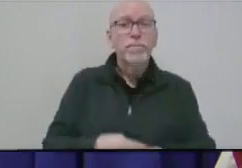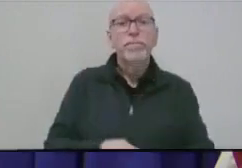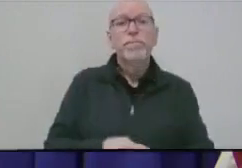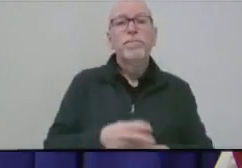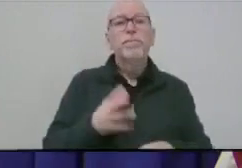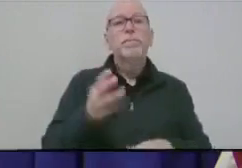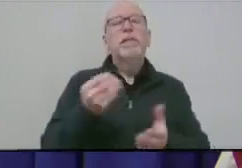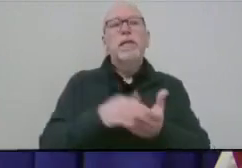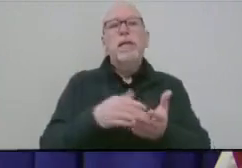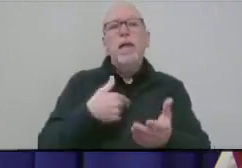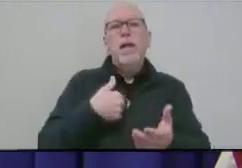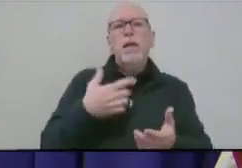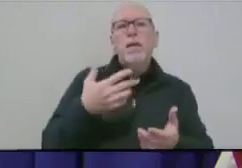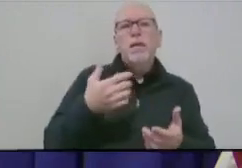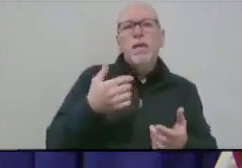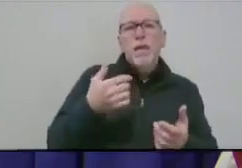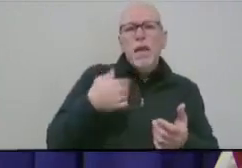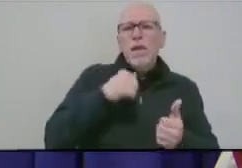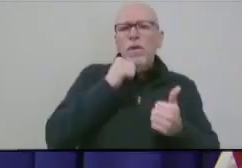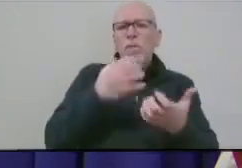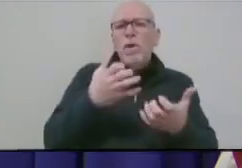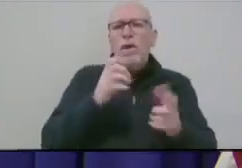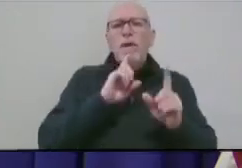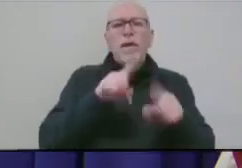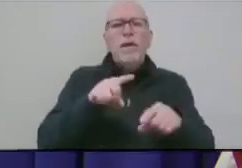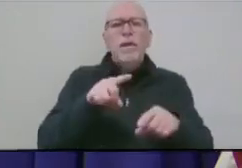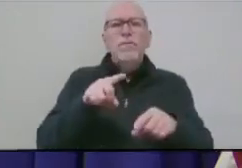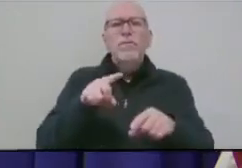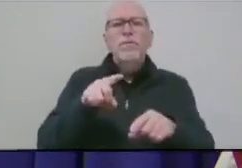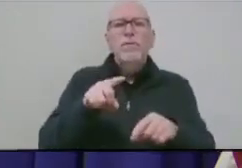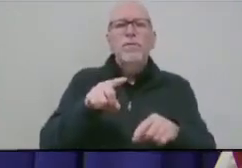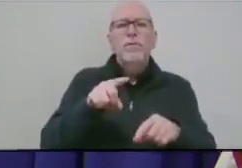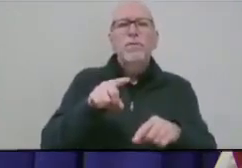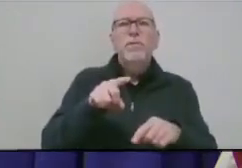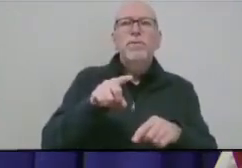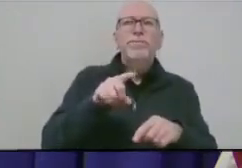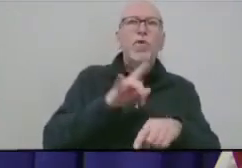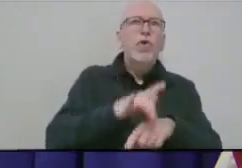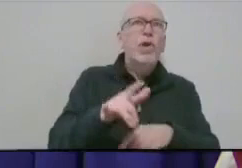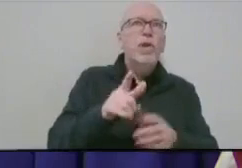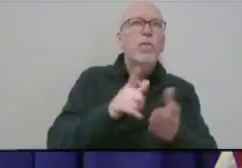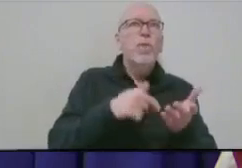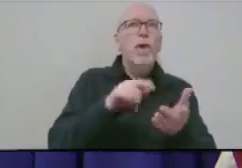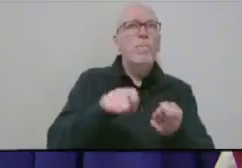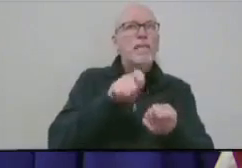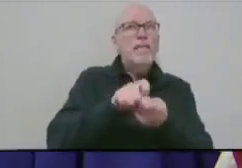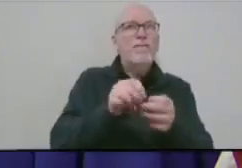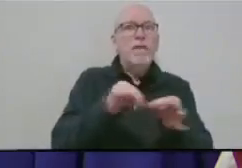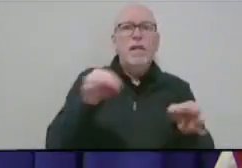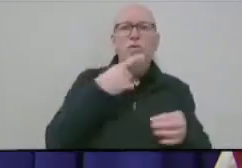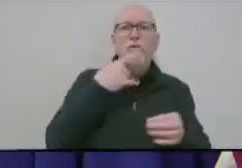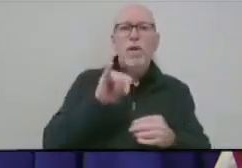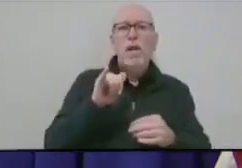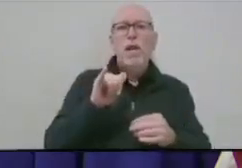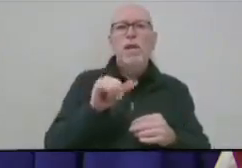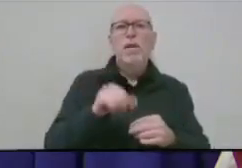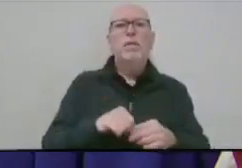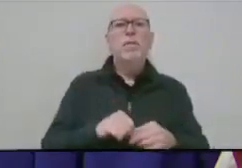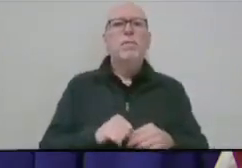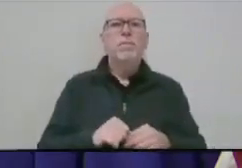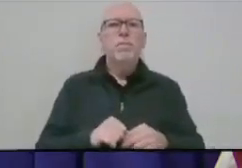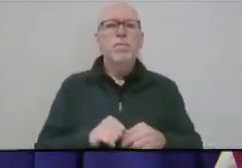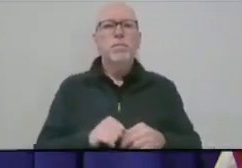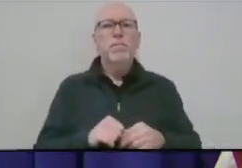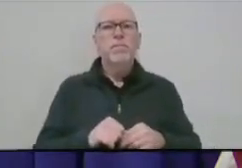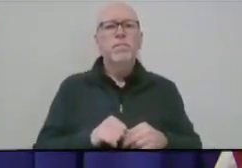again, I don't want to answer prematurely into what that specific language will look like in the